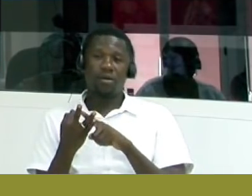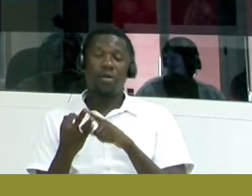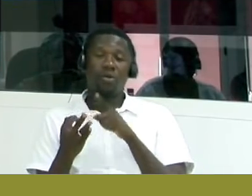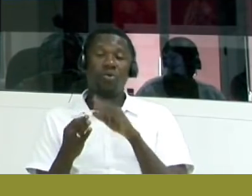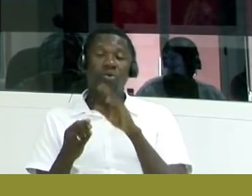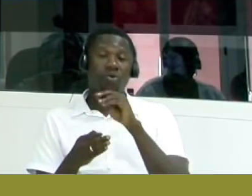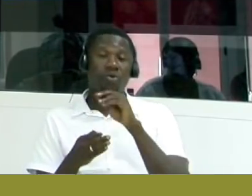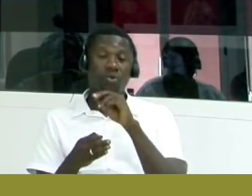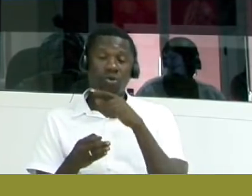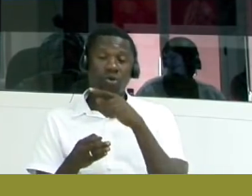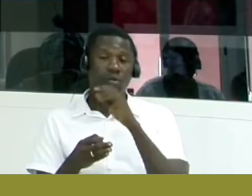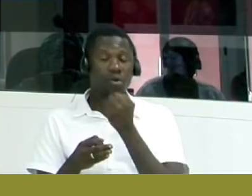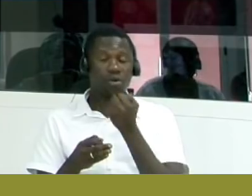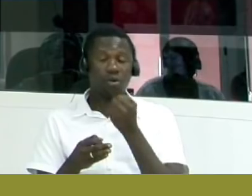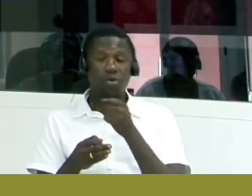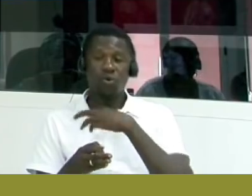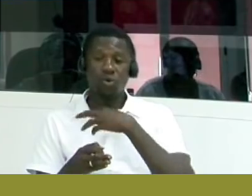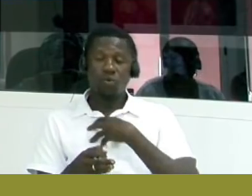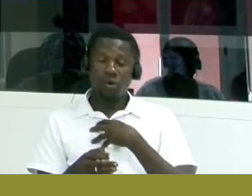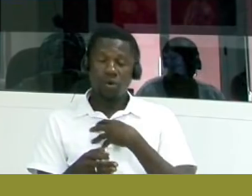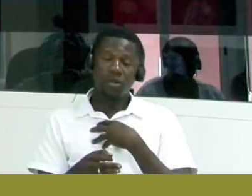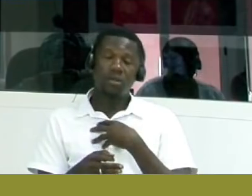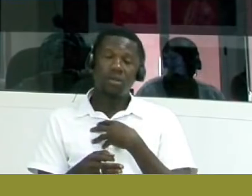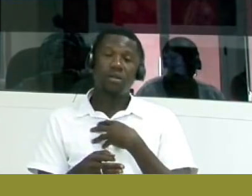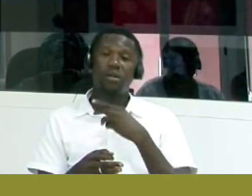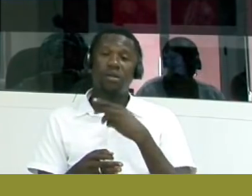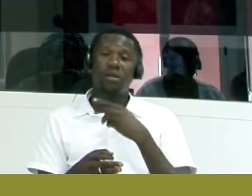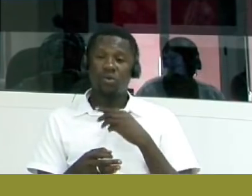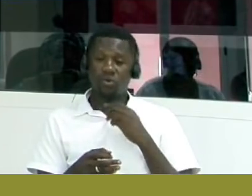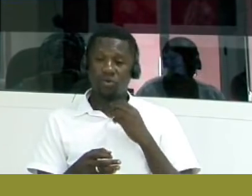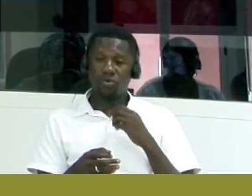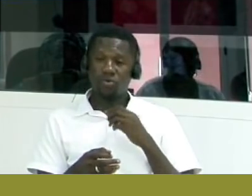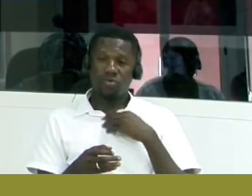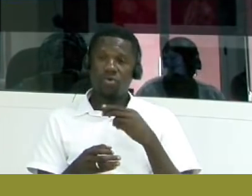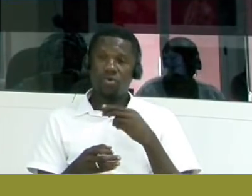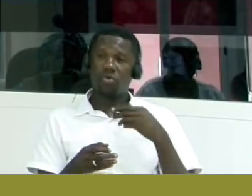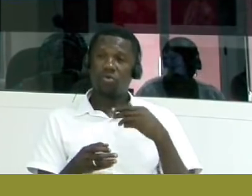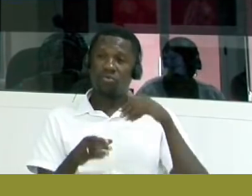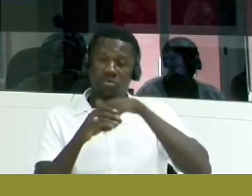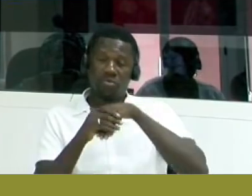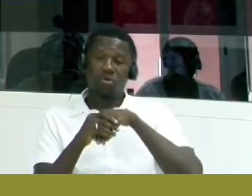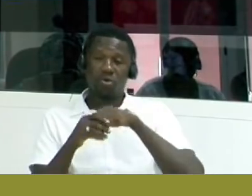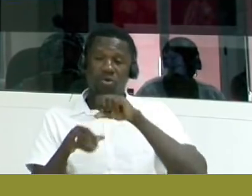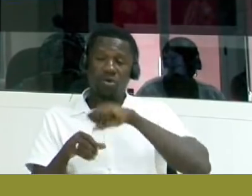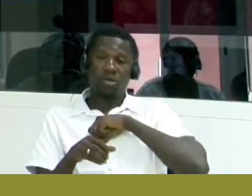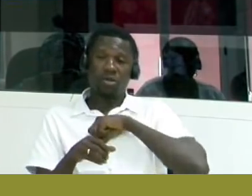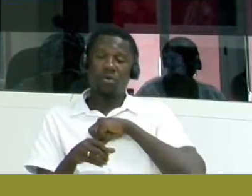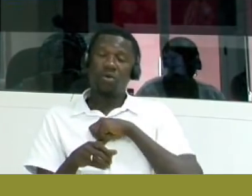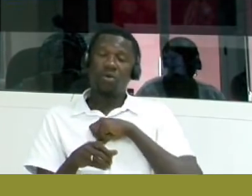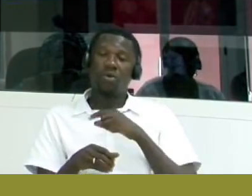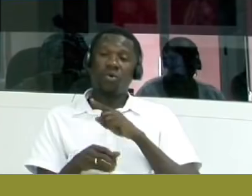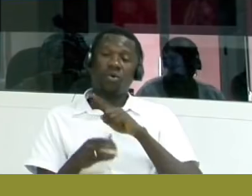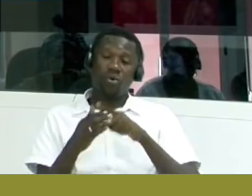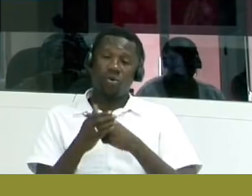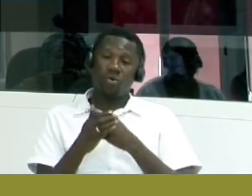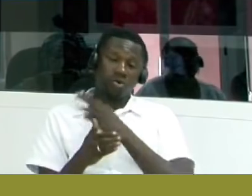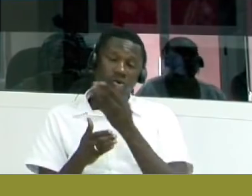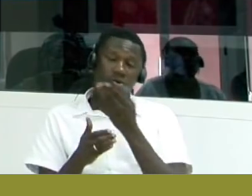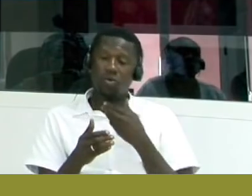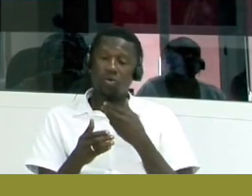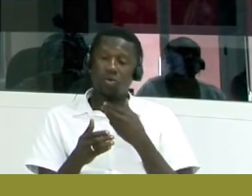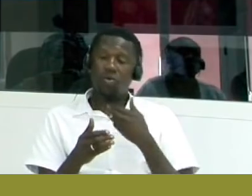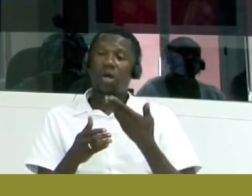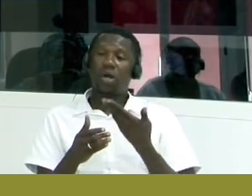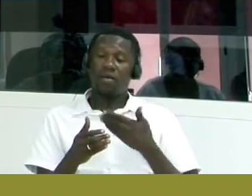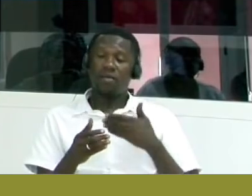so because you did not want to sully yourself, or you did not want to have a